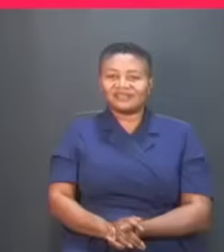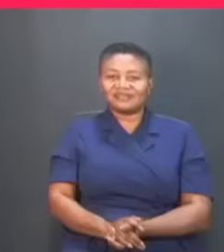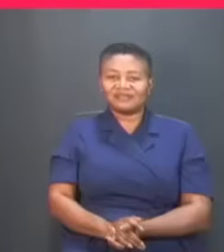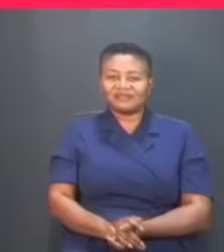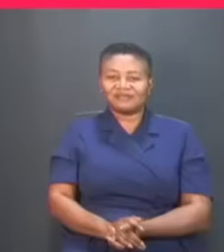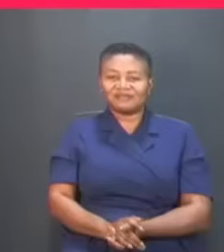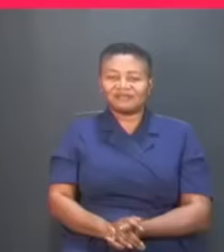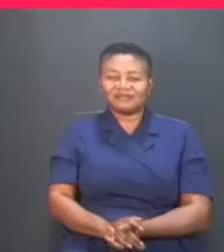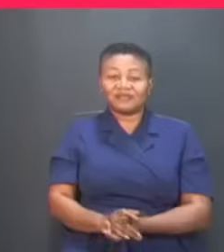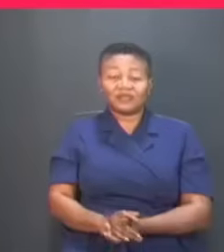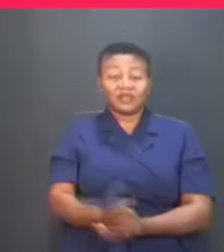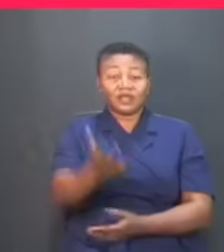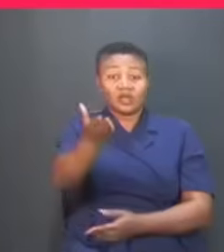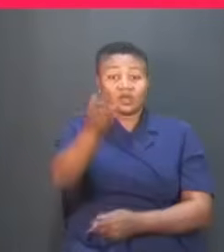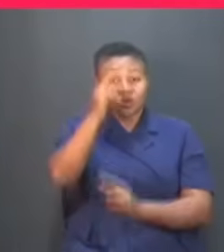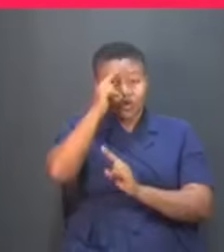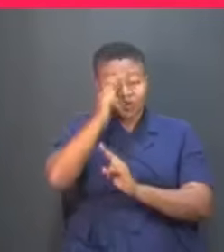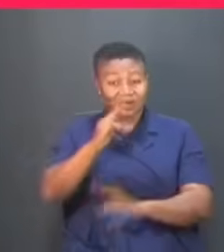Yes, honorable member.